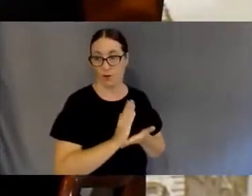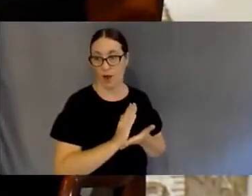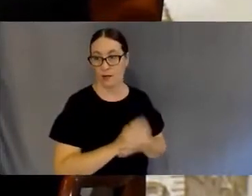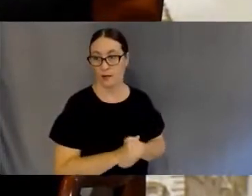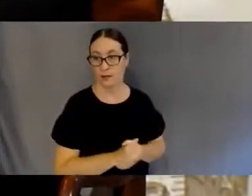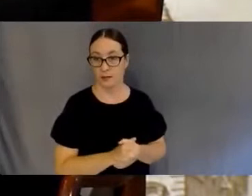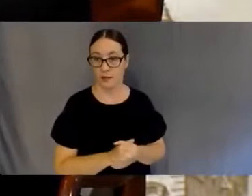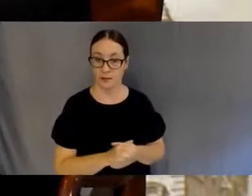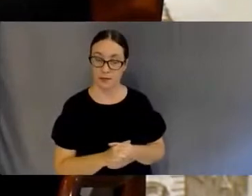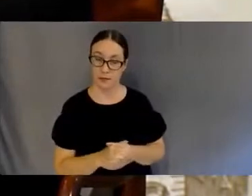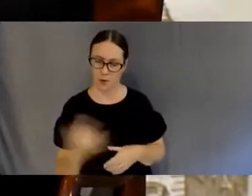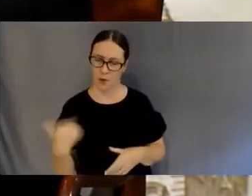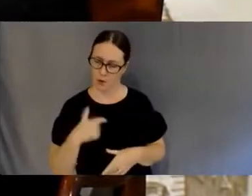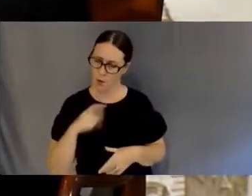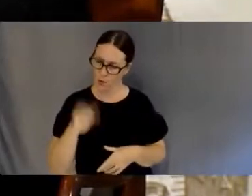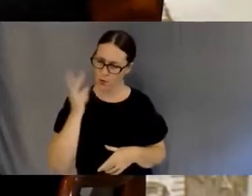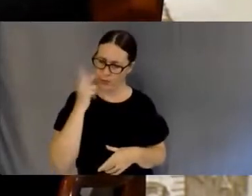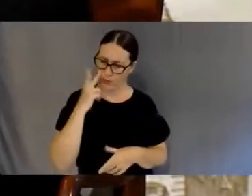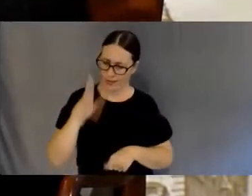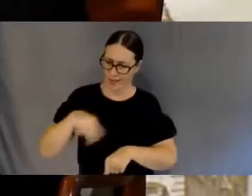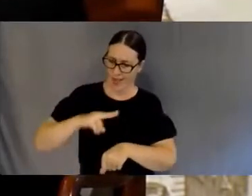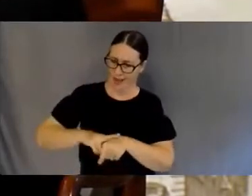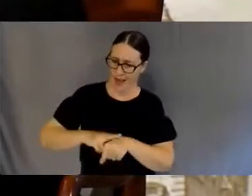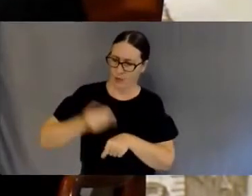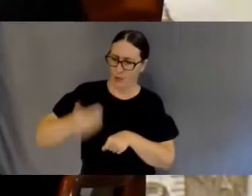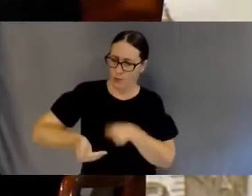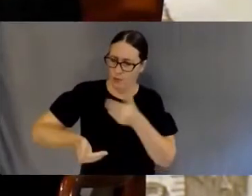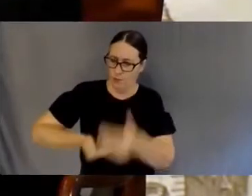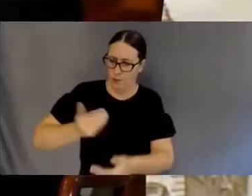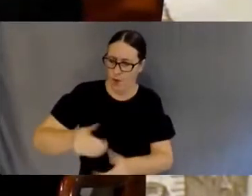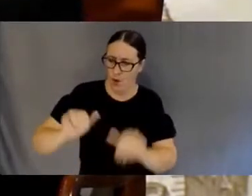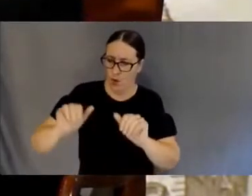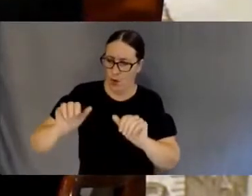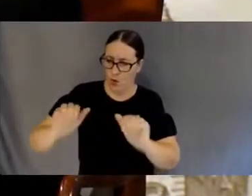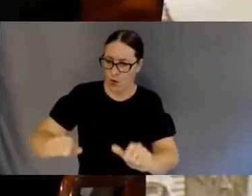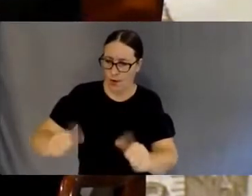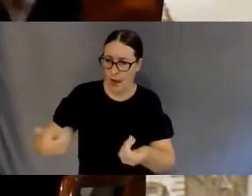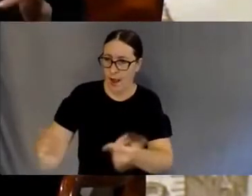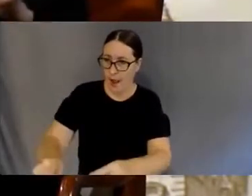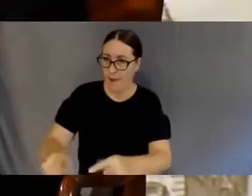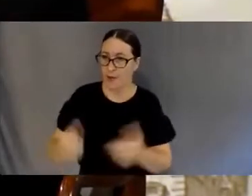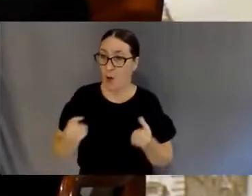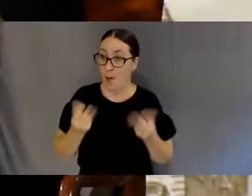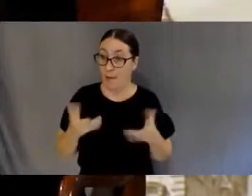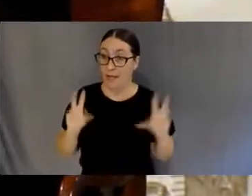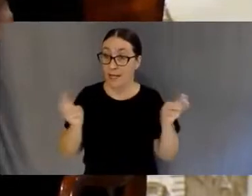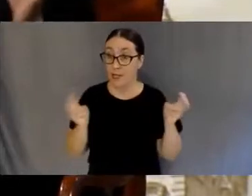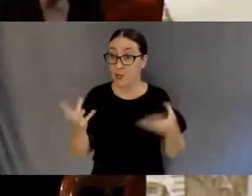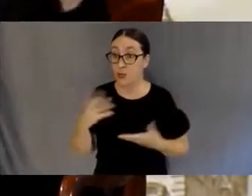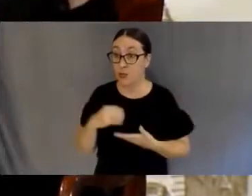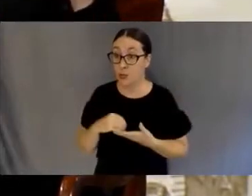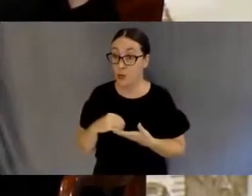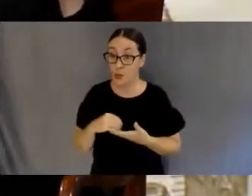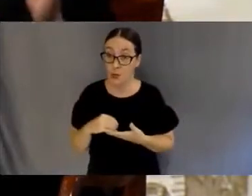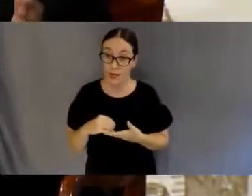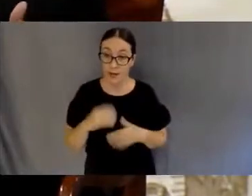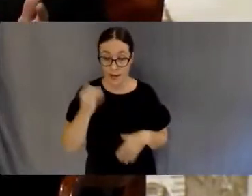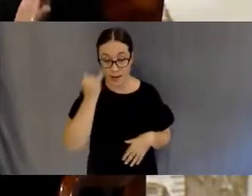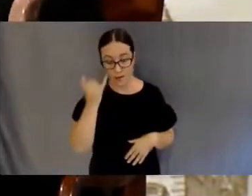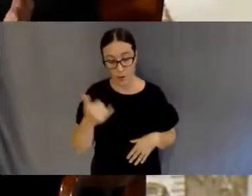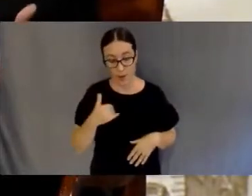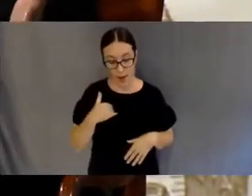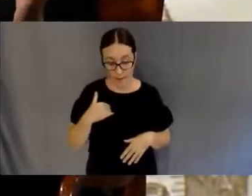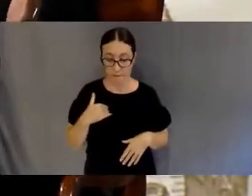the natural progression of where this could end up on many issues, including the issue of whether we have